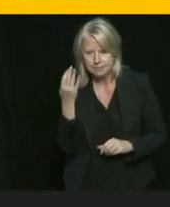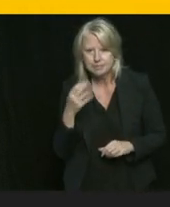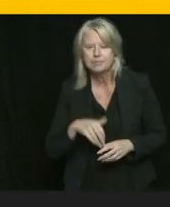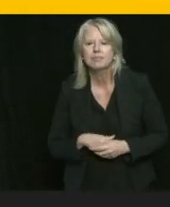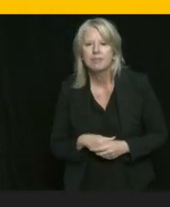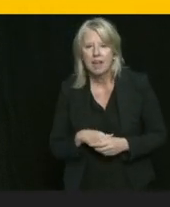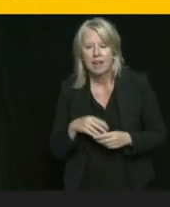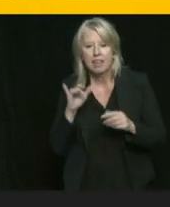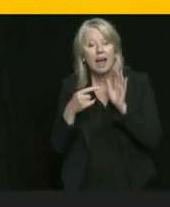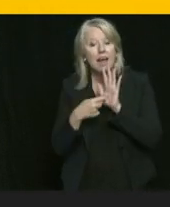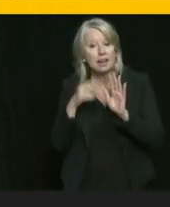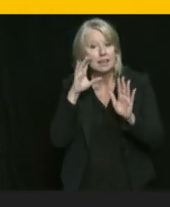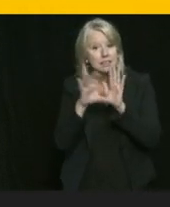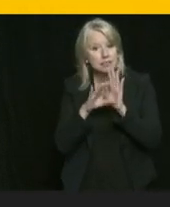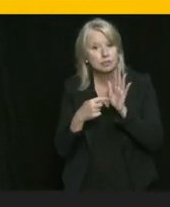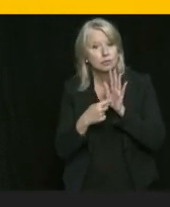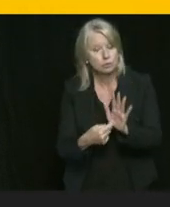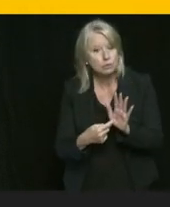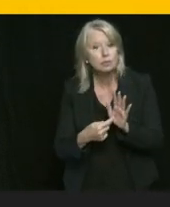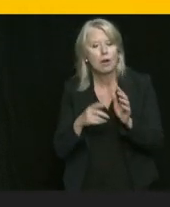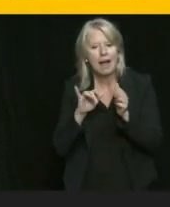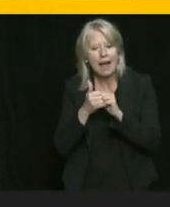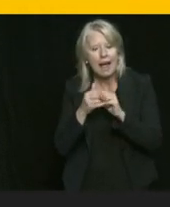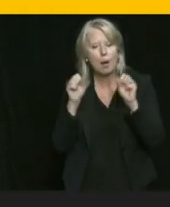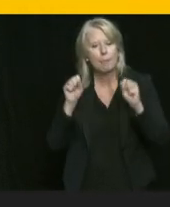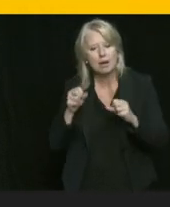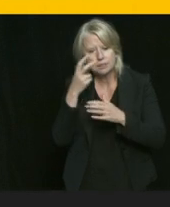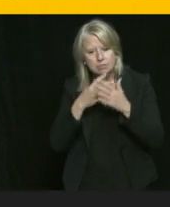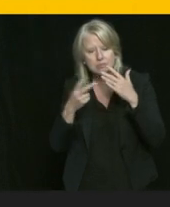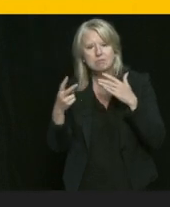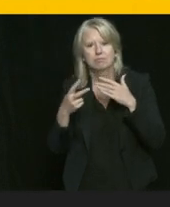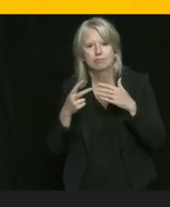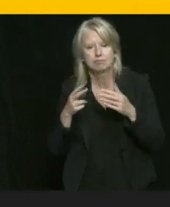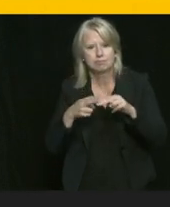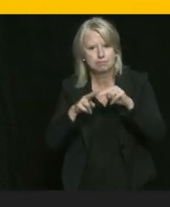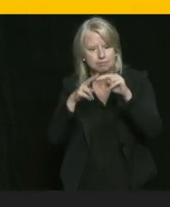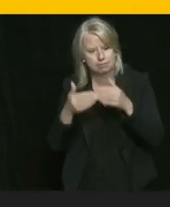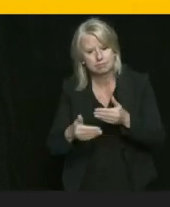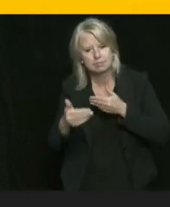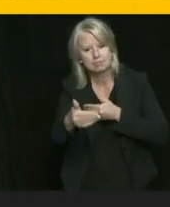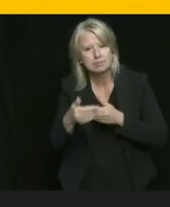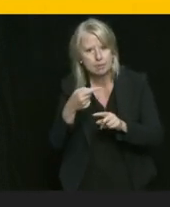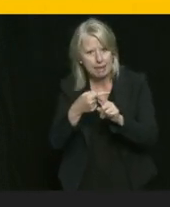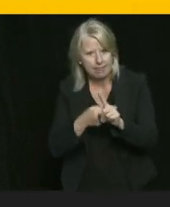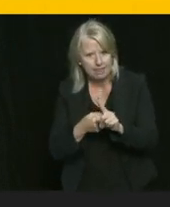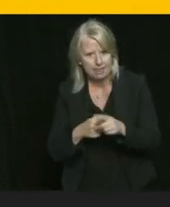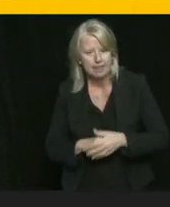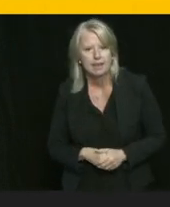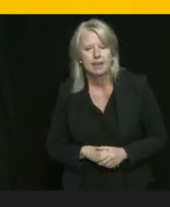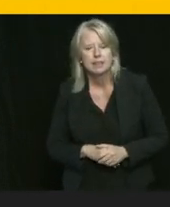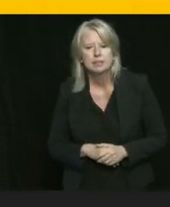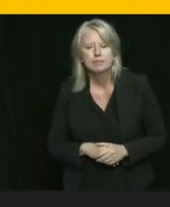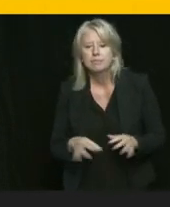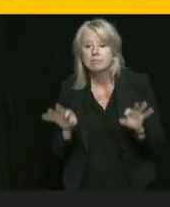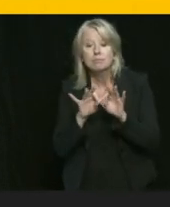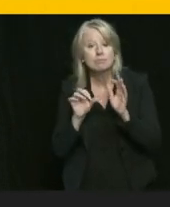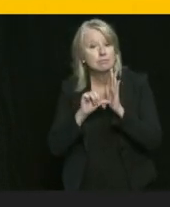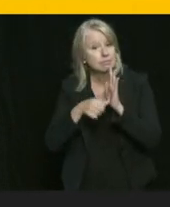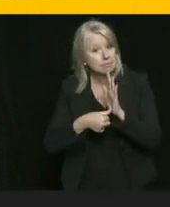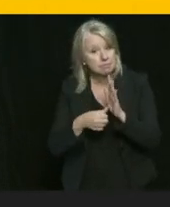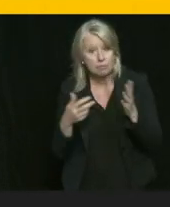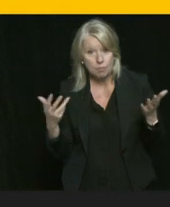shows how the epidemic may evolve in Canada over the next month. The key message is that